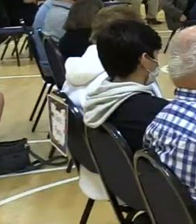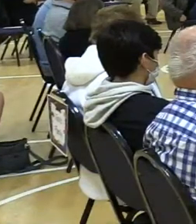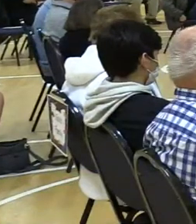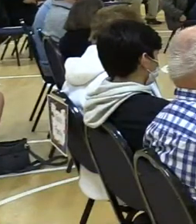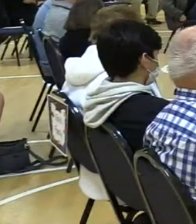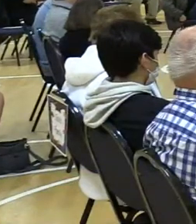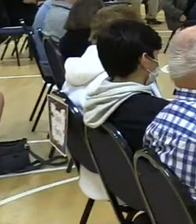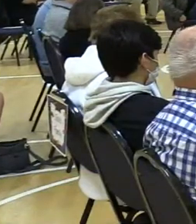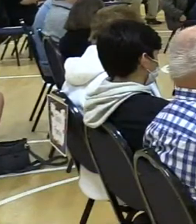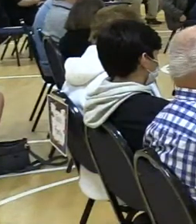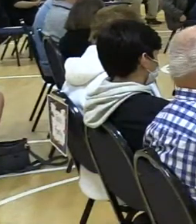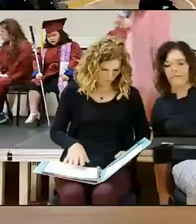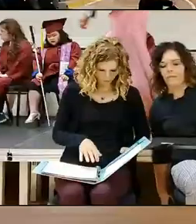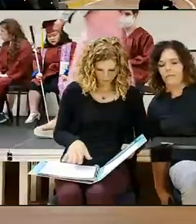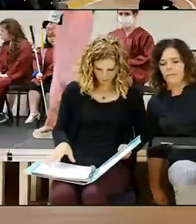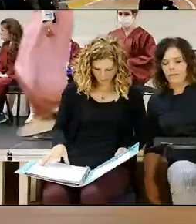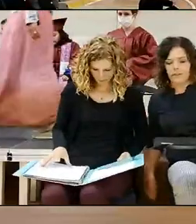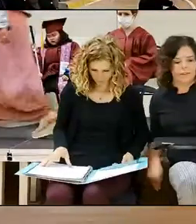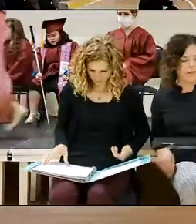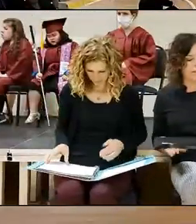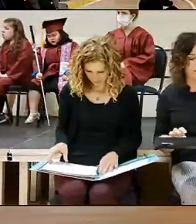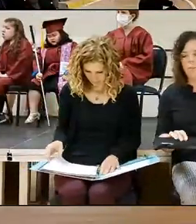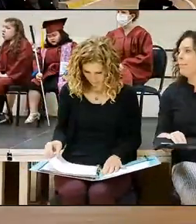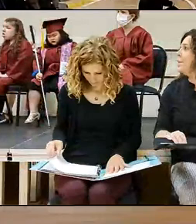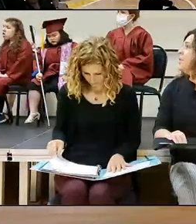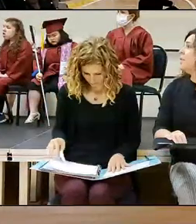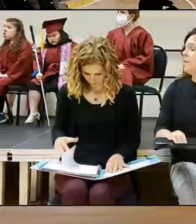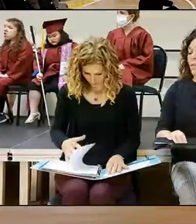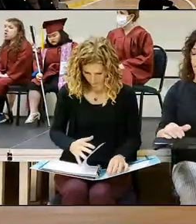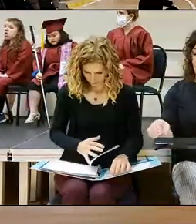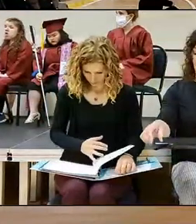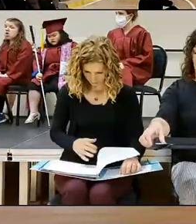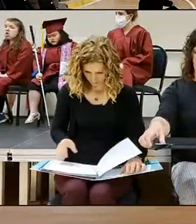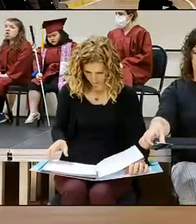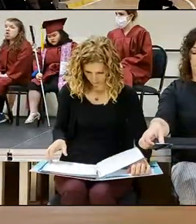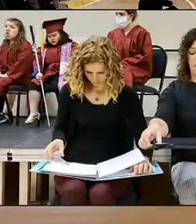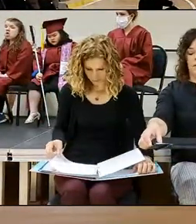and Jamie is stepping back up onto the stage.